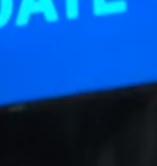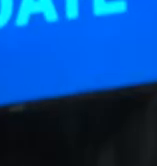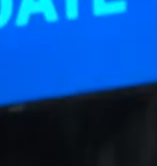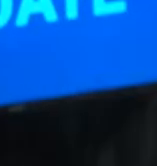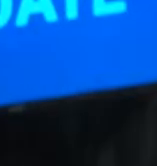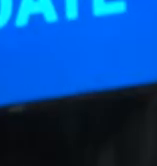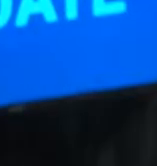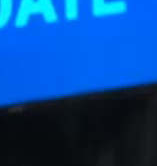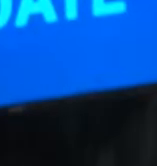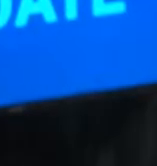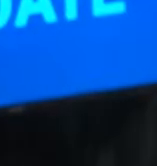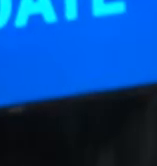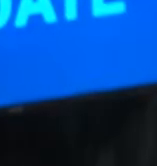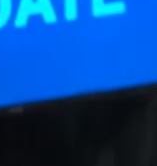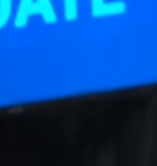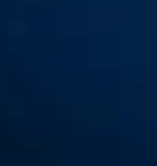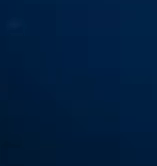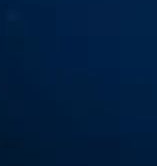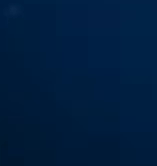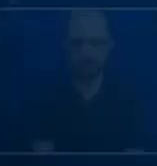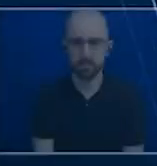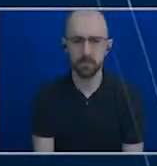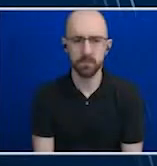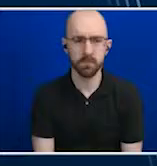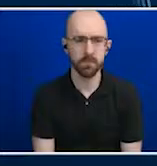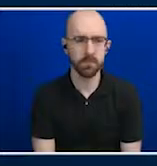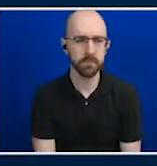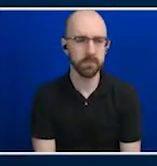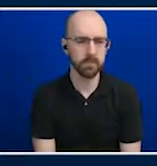encore presentation and make it a great day.